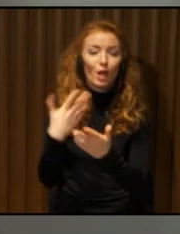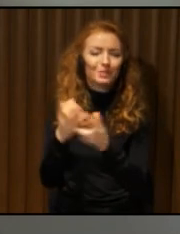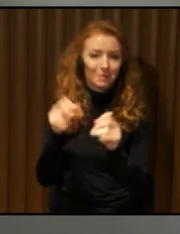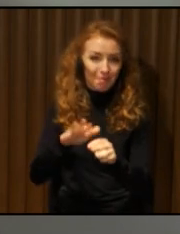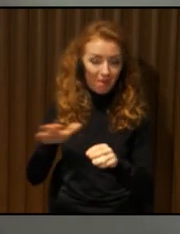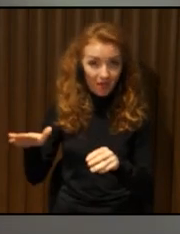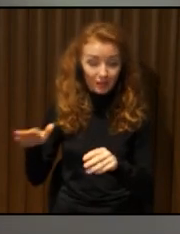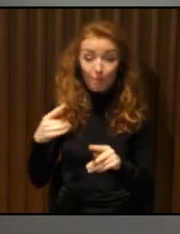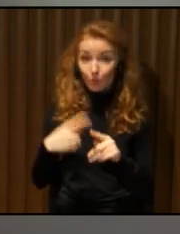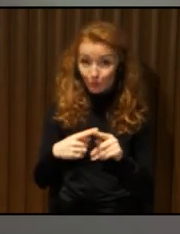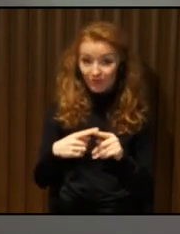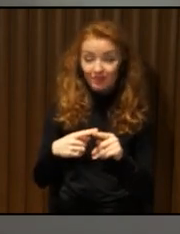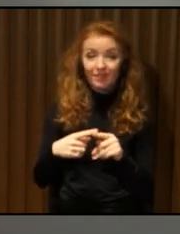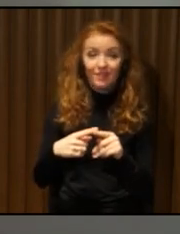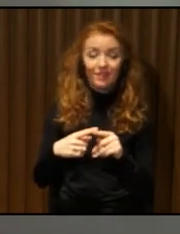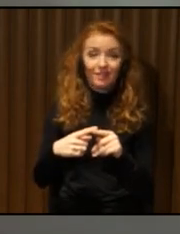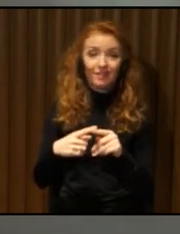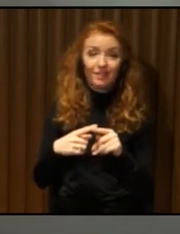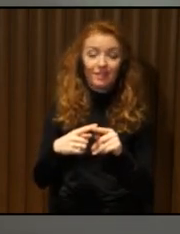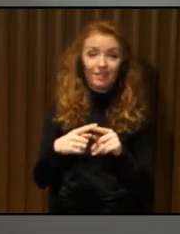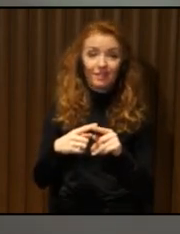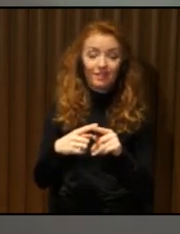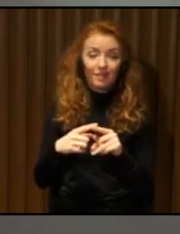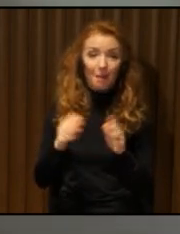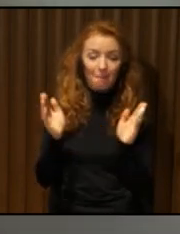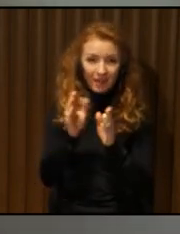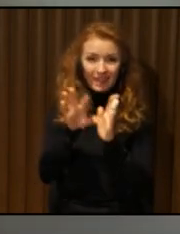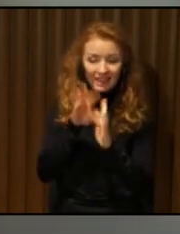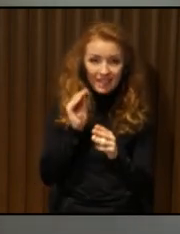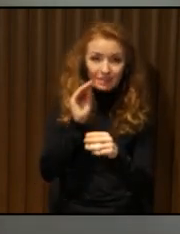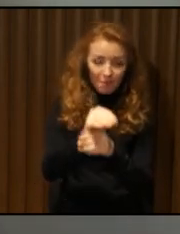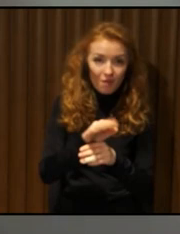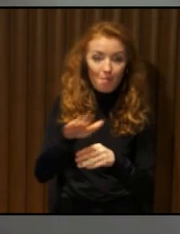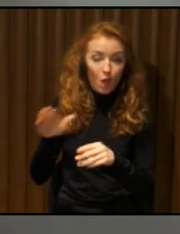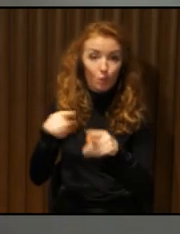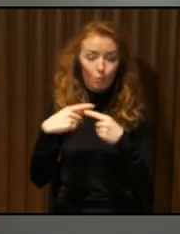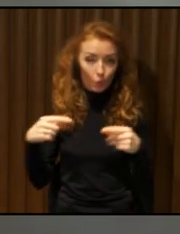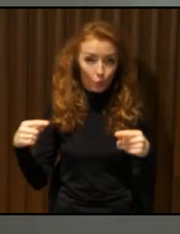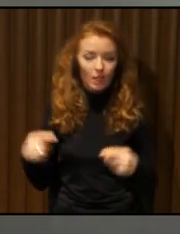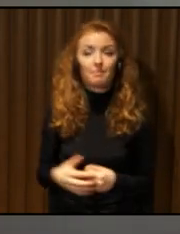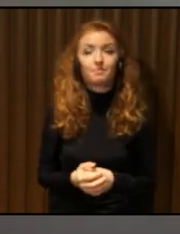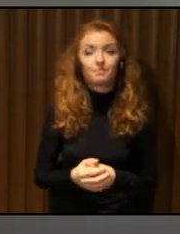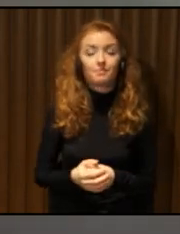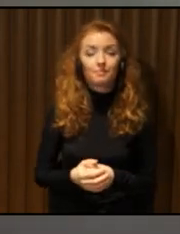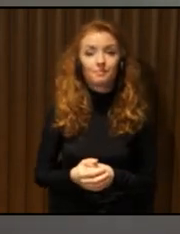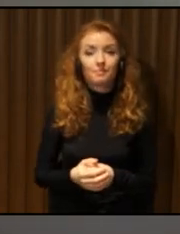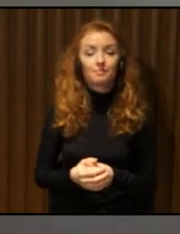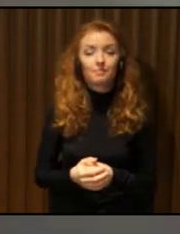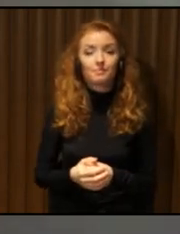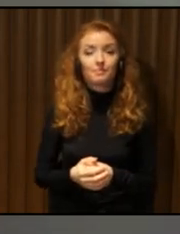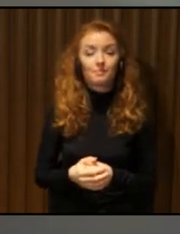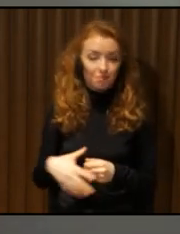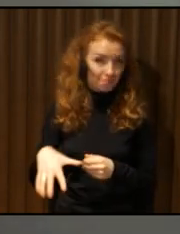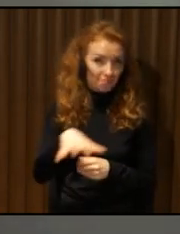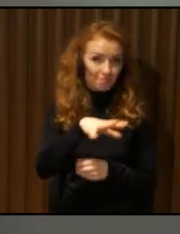It's presented in the IKEA Museum in Helmut, Sweden, and we got a lot of calls and emails